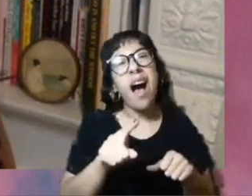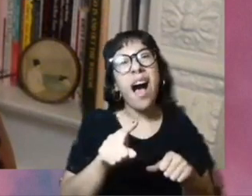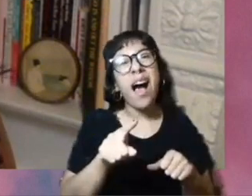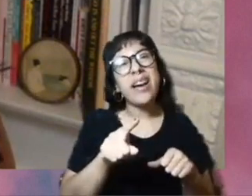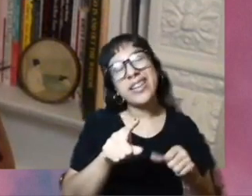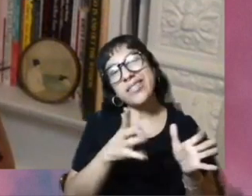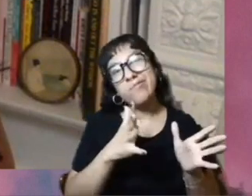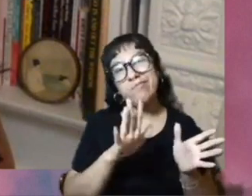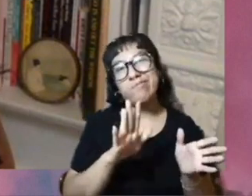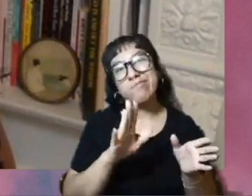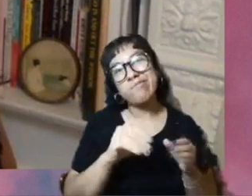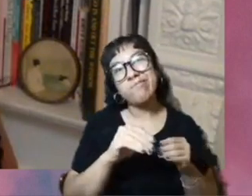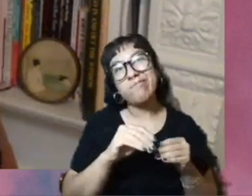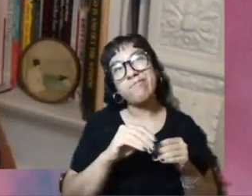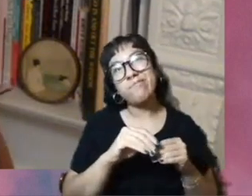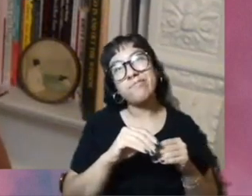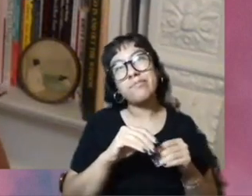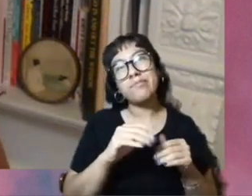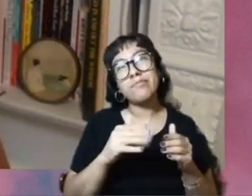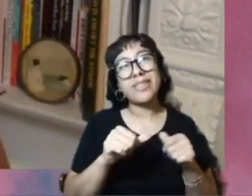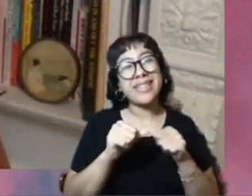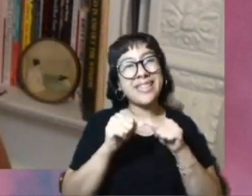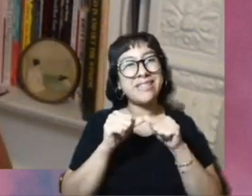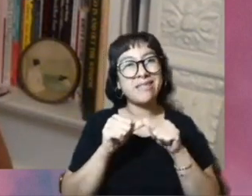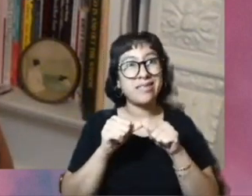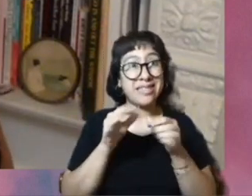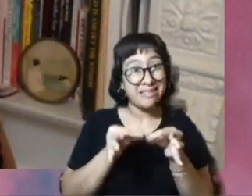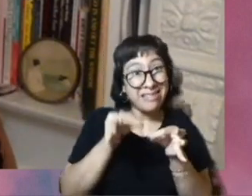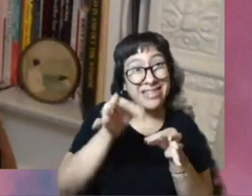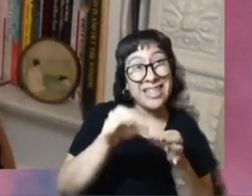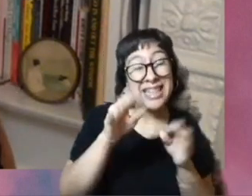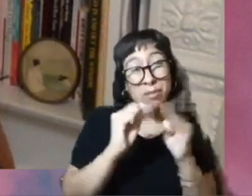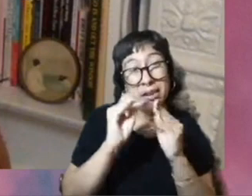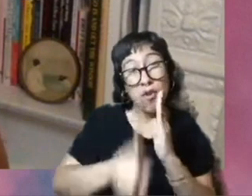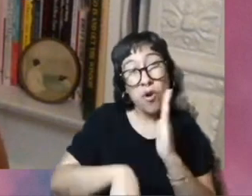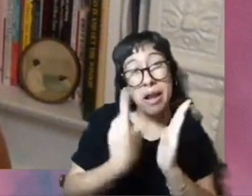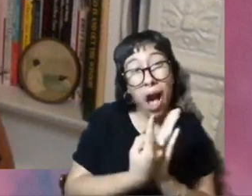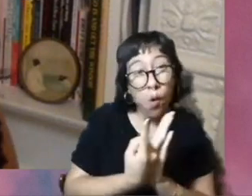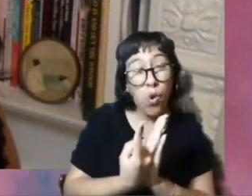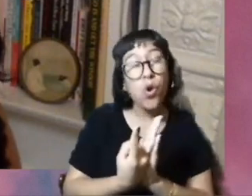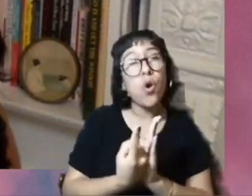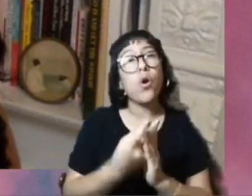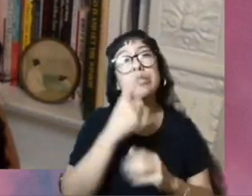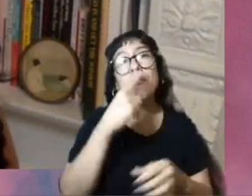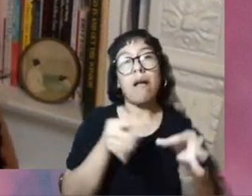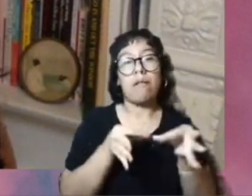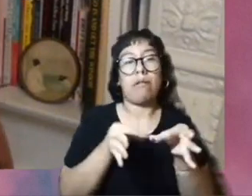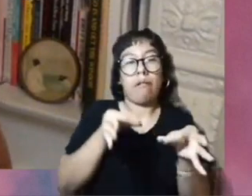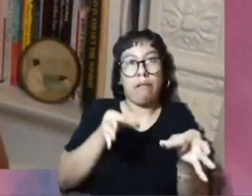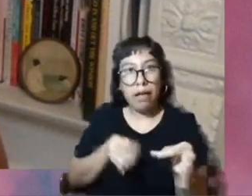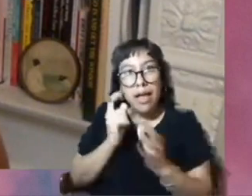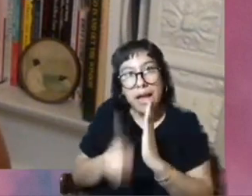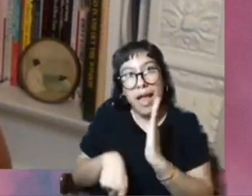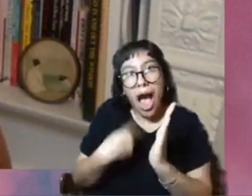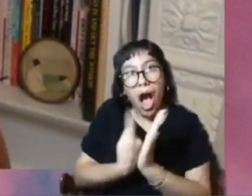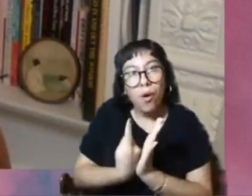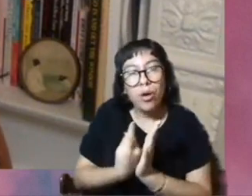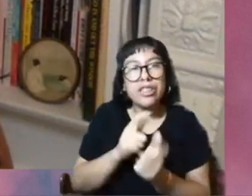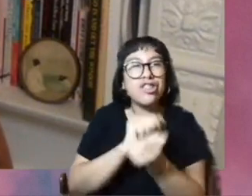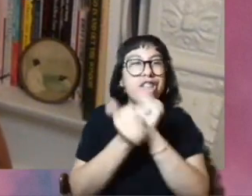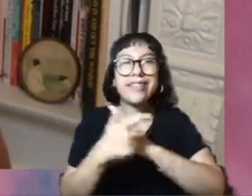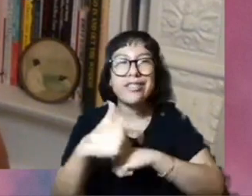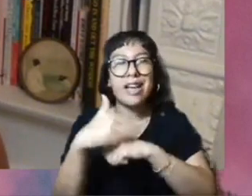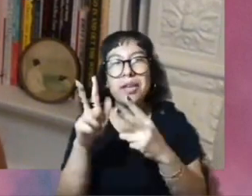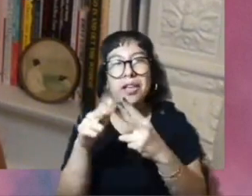meeting forward an hour? Or actually, can we move this meeting back an hour? Either one.